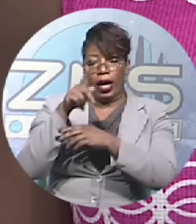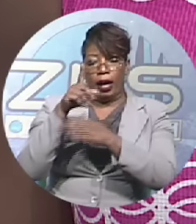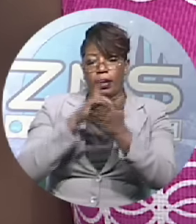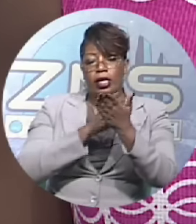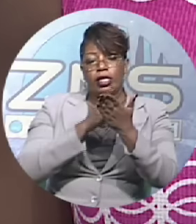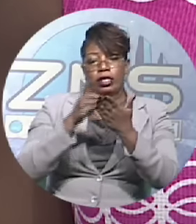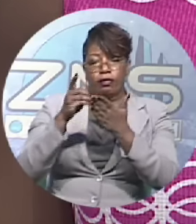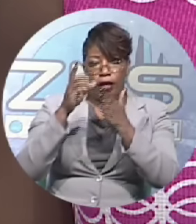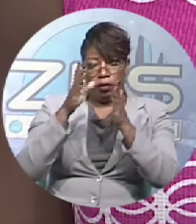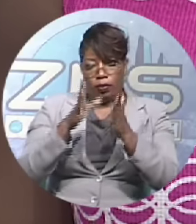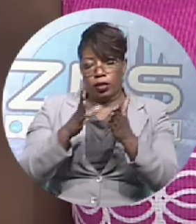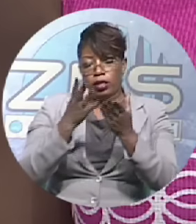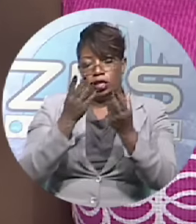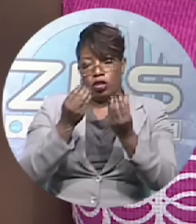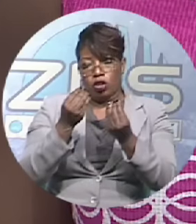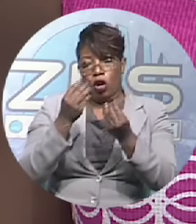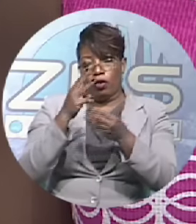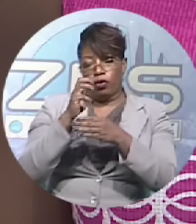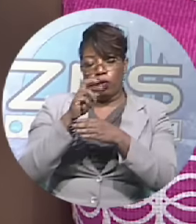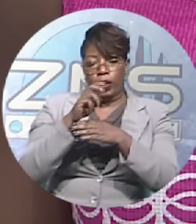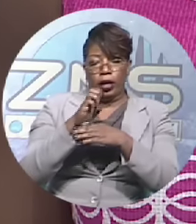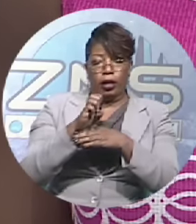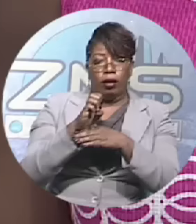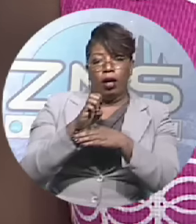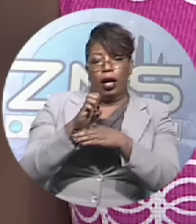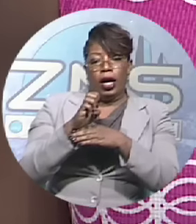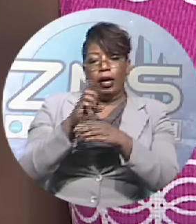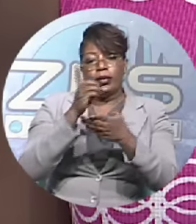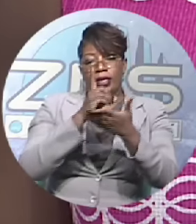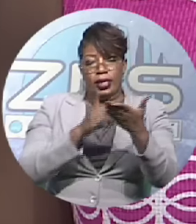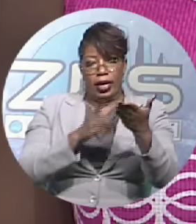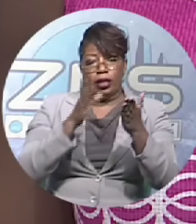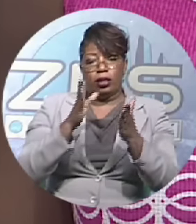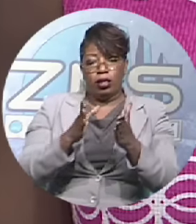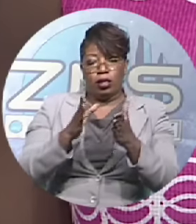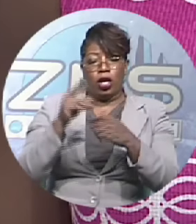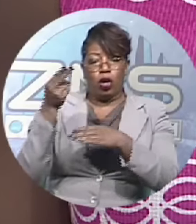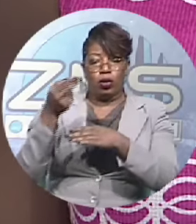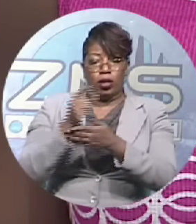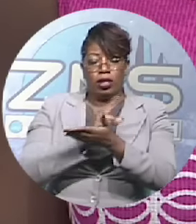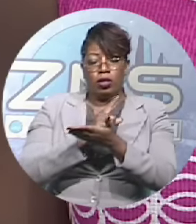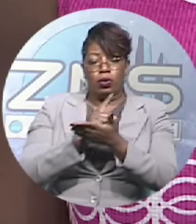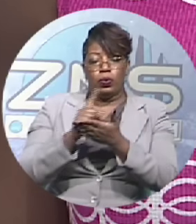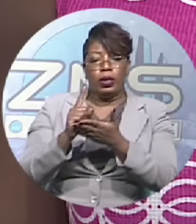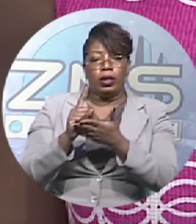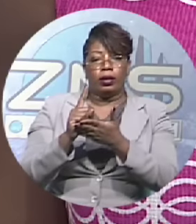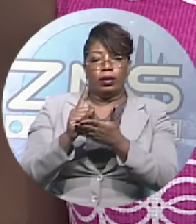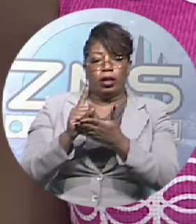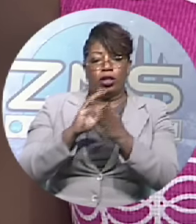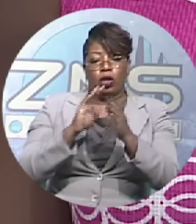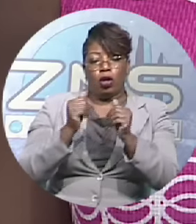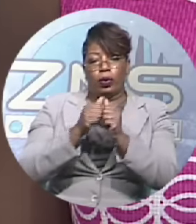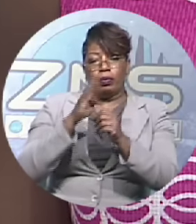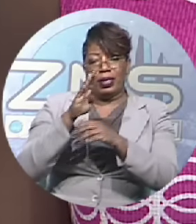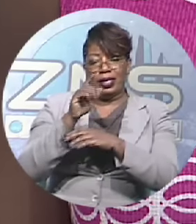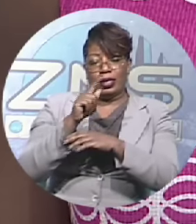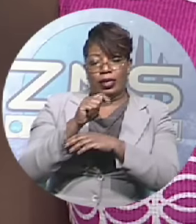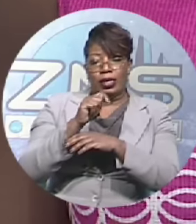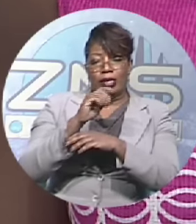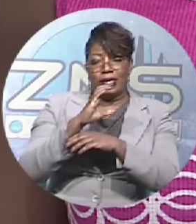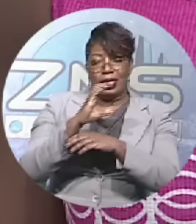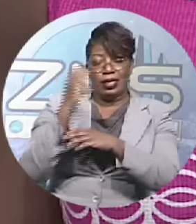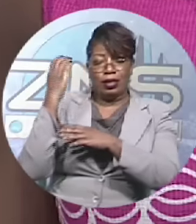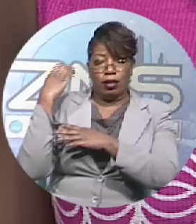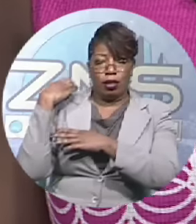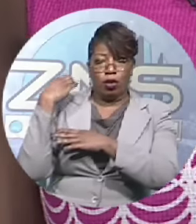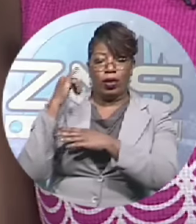and software designers. They're hosting an event this week, and as Cleopatra Murphy tells us, she talked with the BTC CEO,